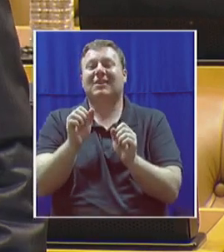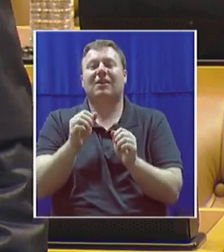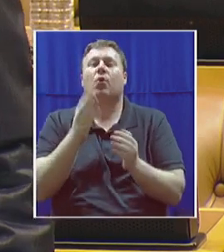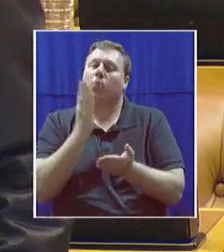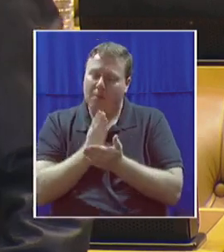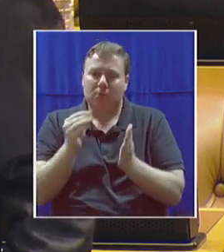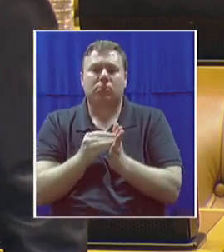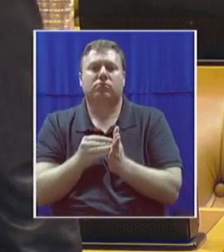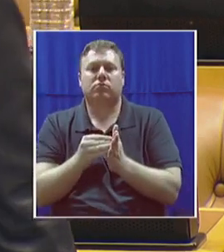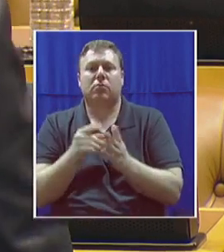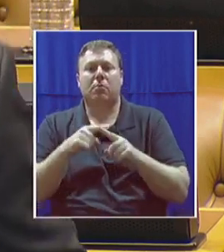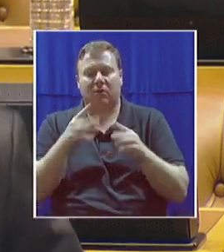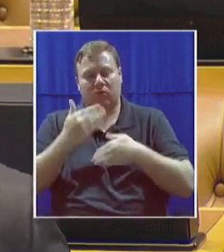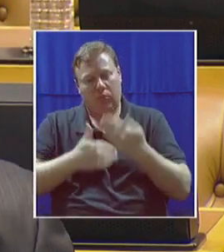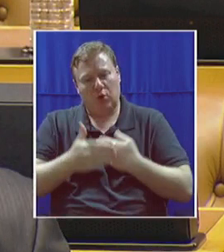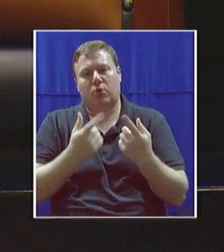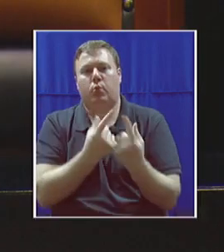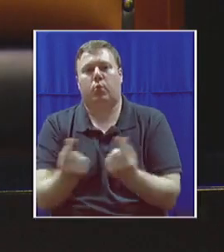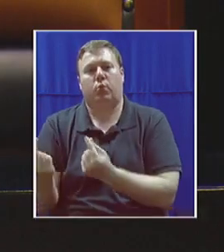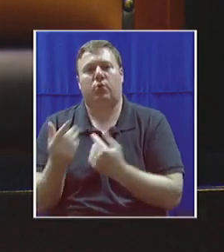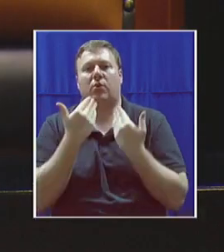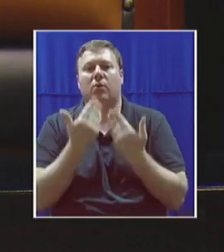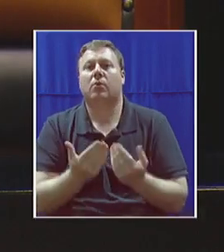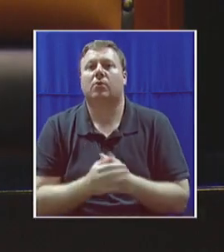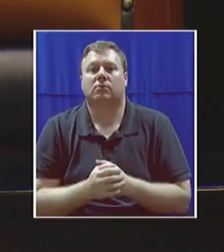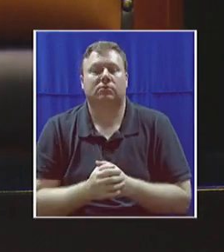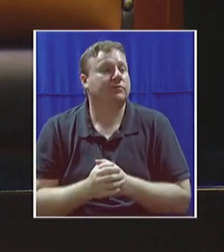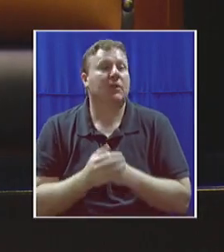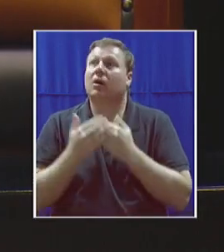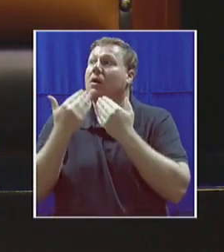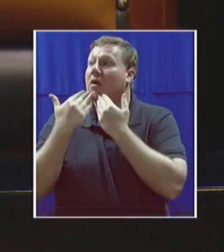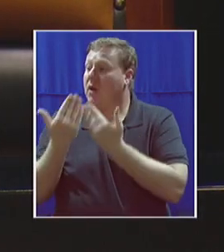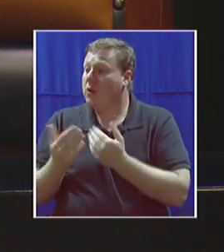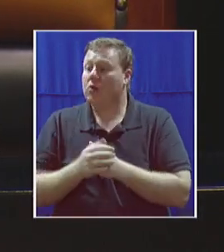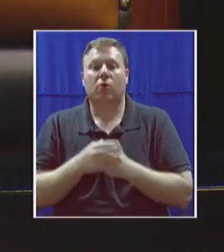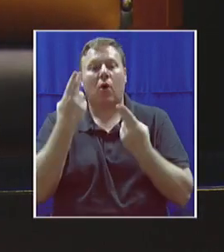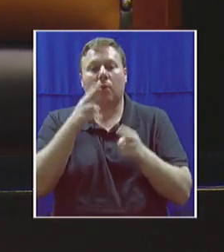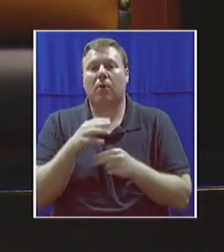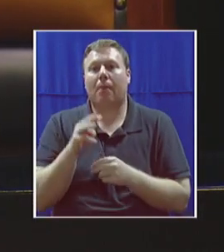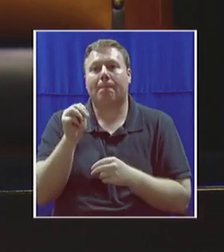our approach thank you honorable M you are the next